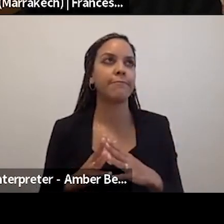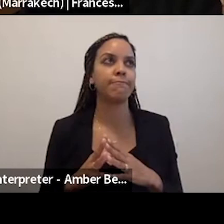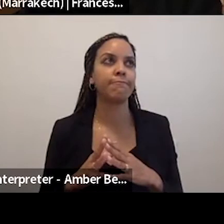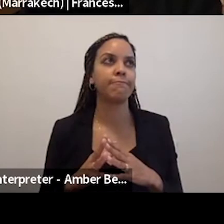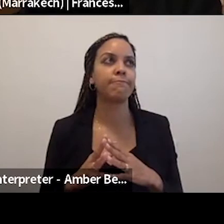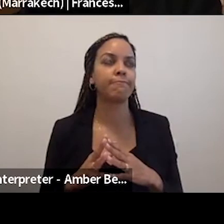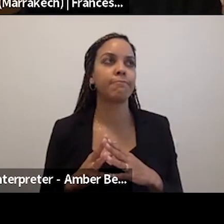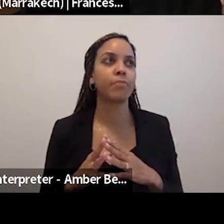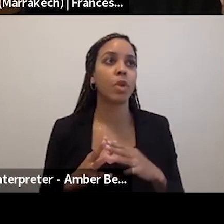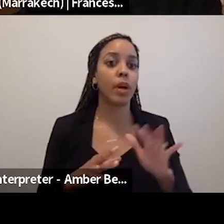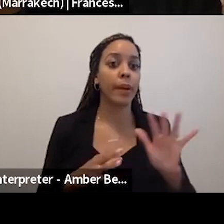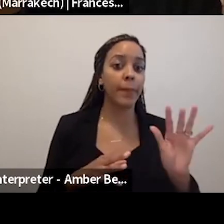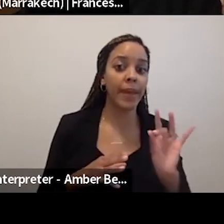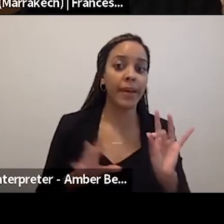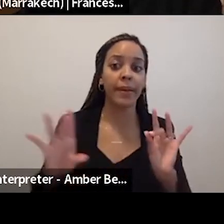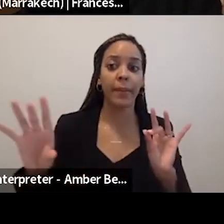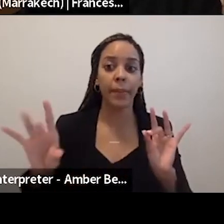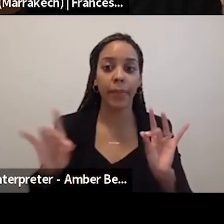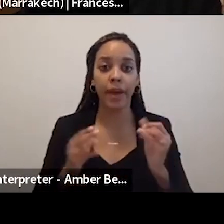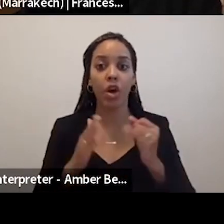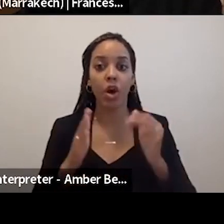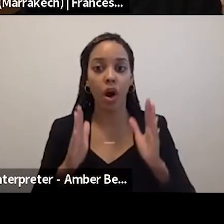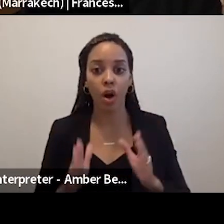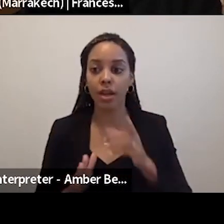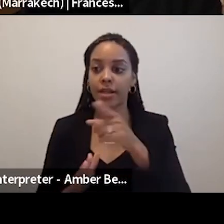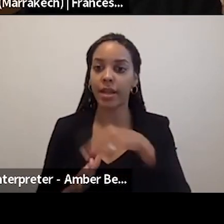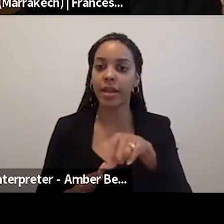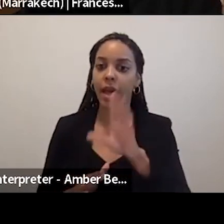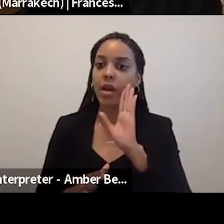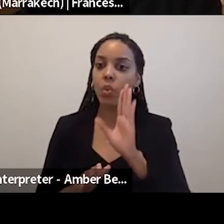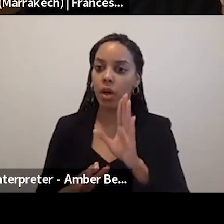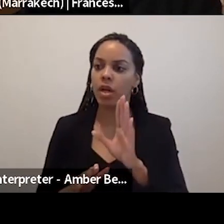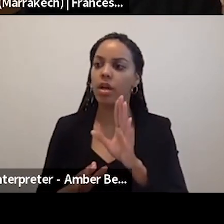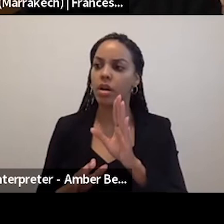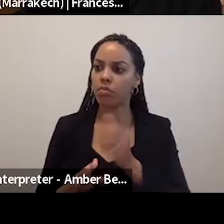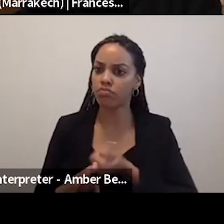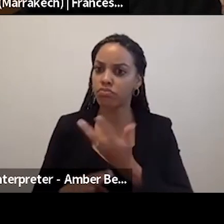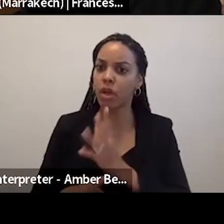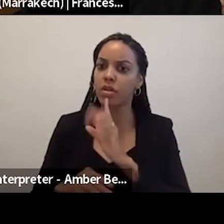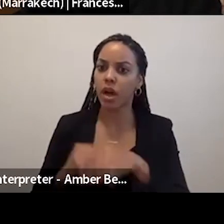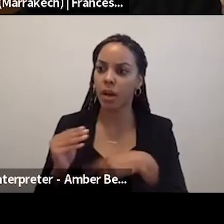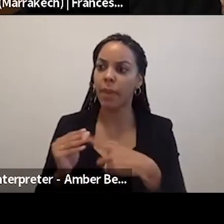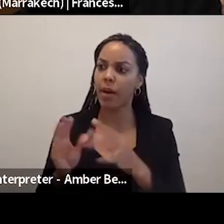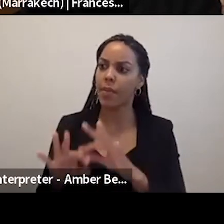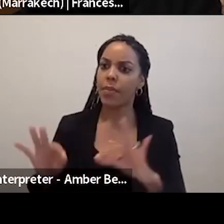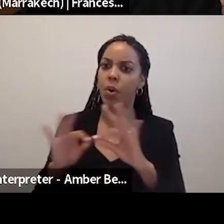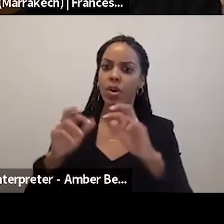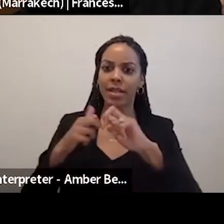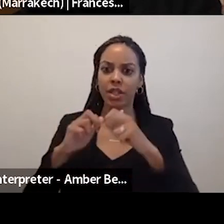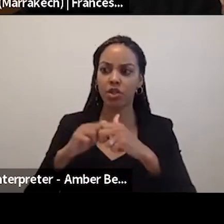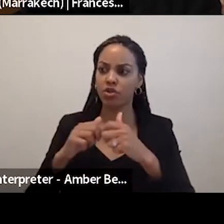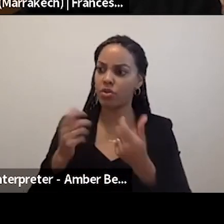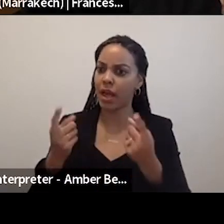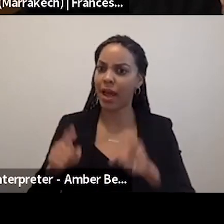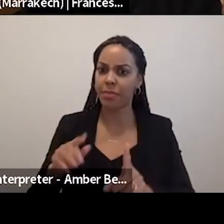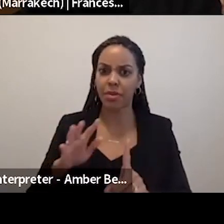select artists that are talking about relevant issues that are evergreen and not necessarily like we have to talk about white